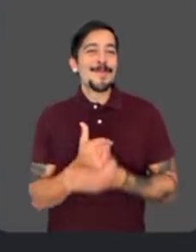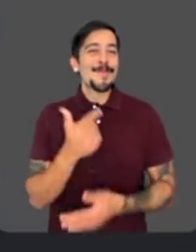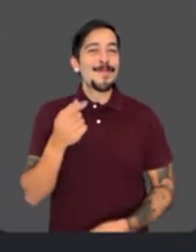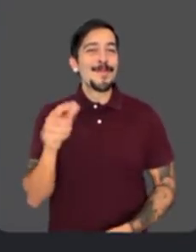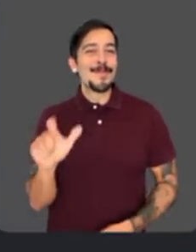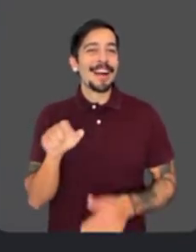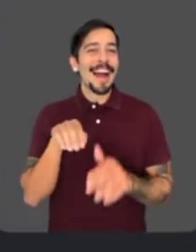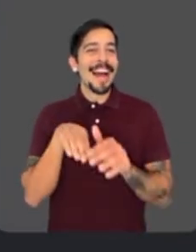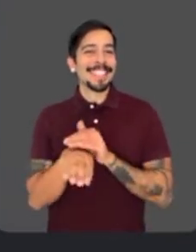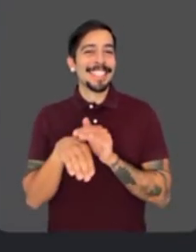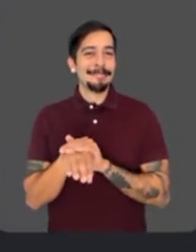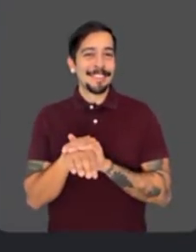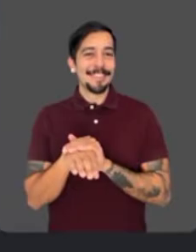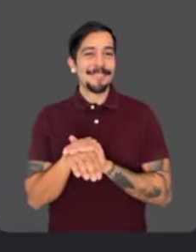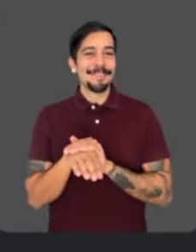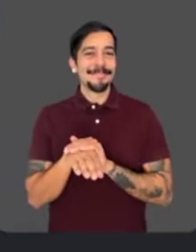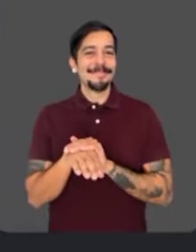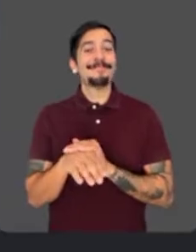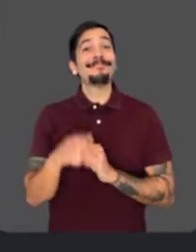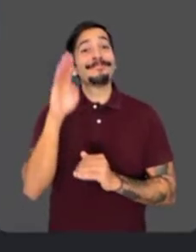What's new in accessibility at Google?